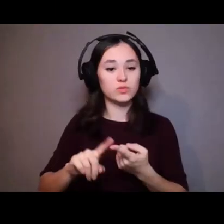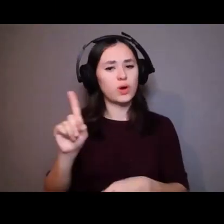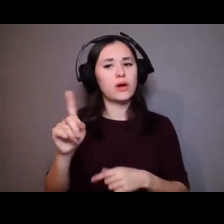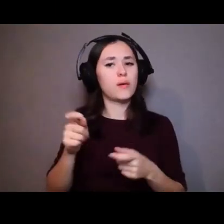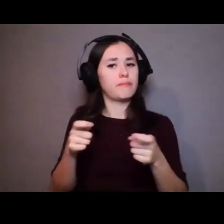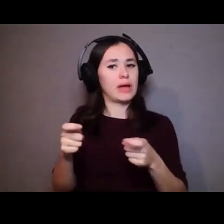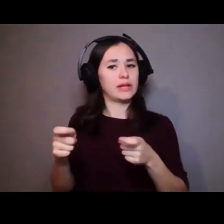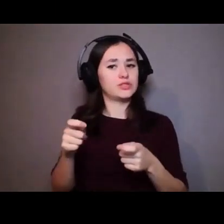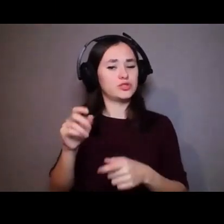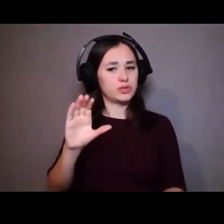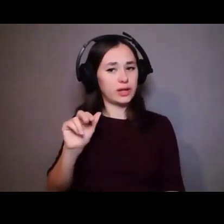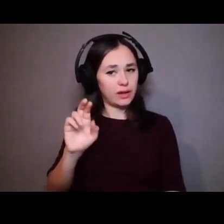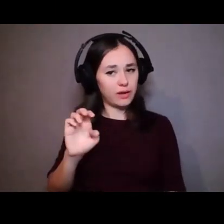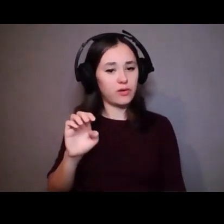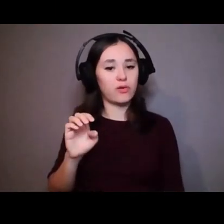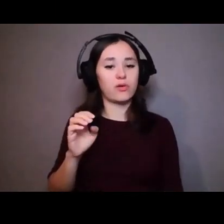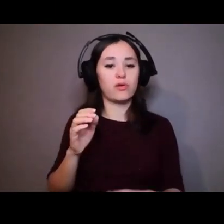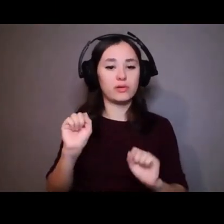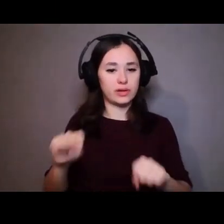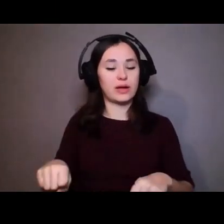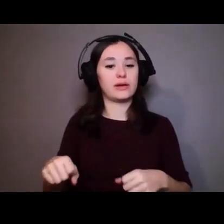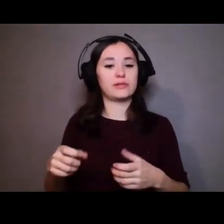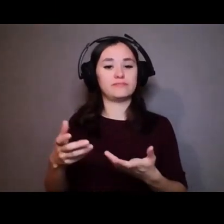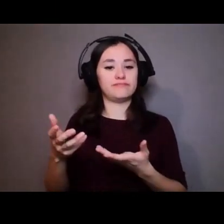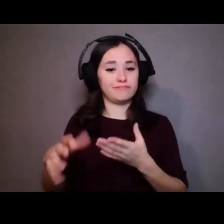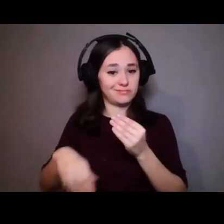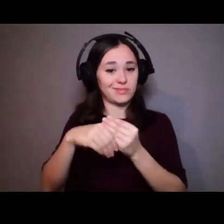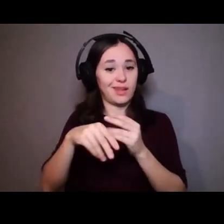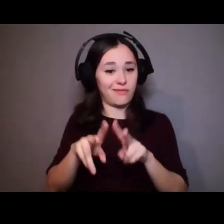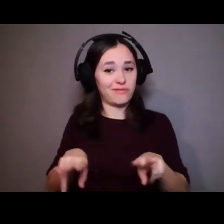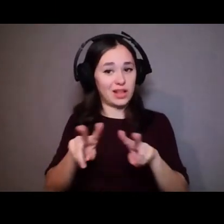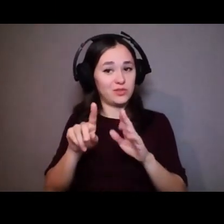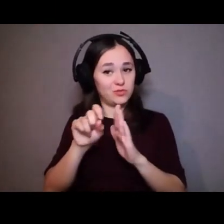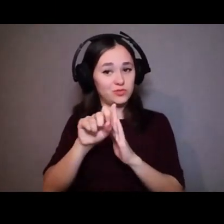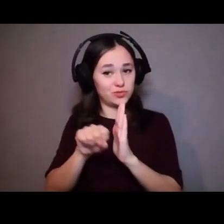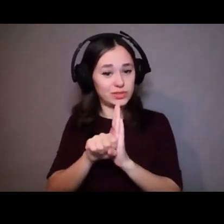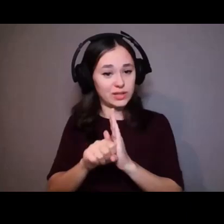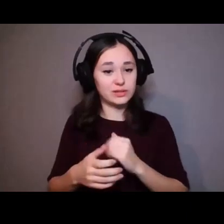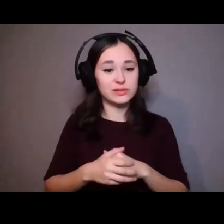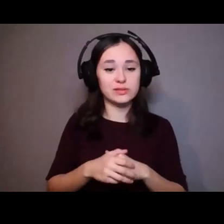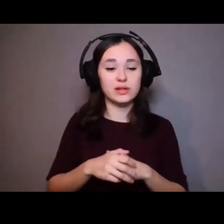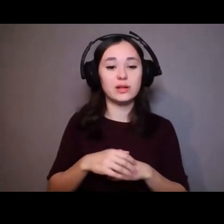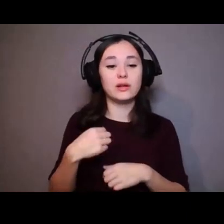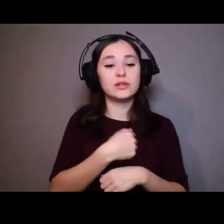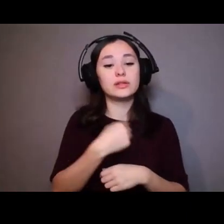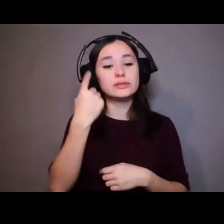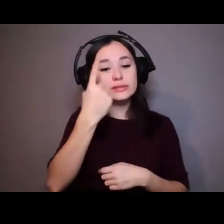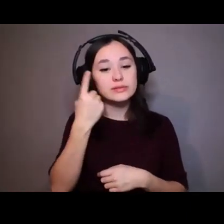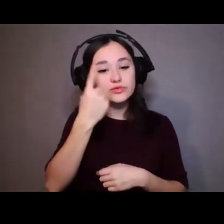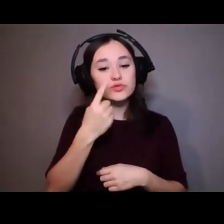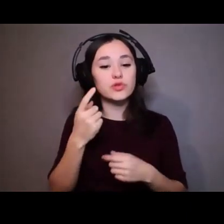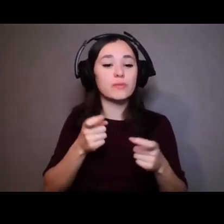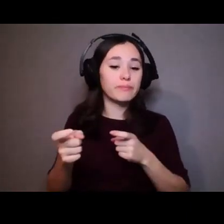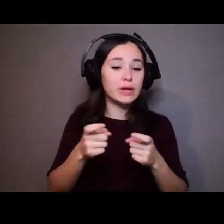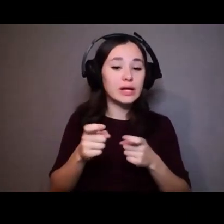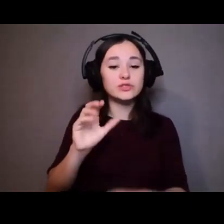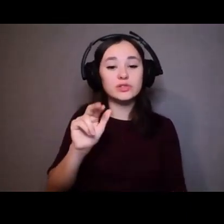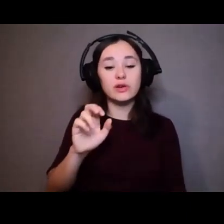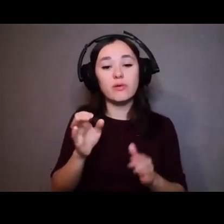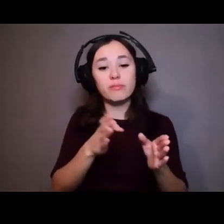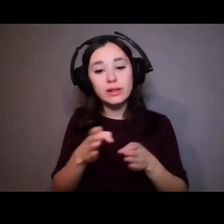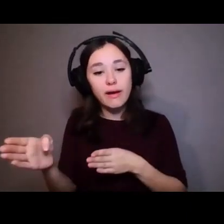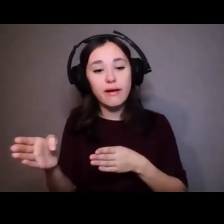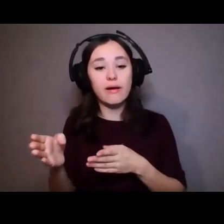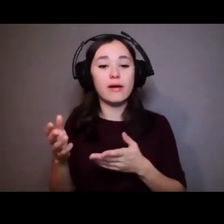states, considering levers managed care plans commonly used to derive value for states and beneficiaries,